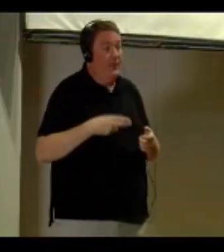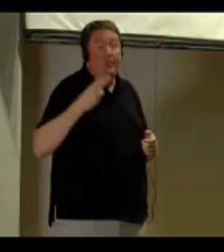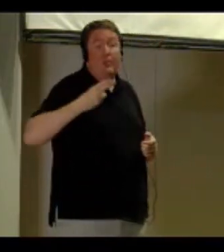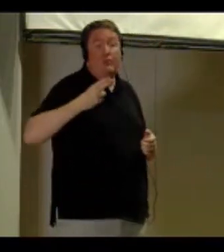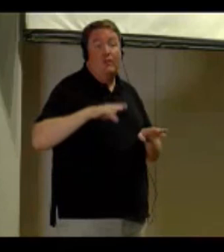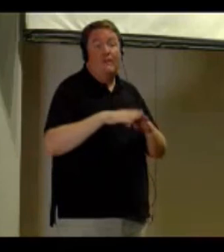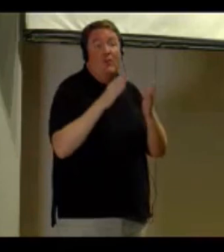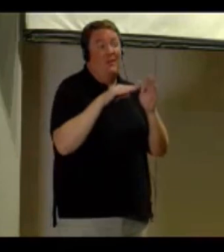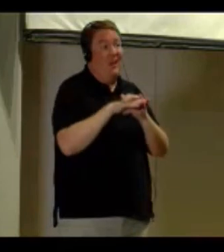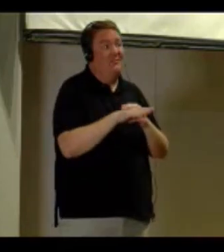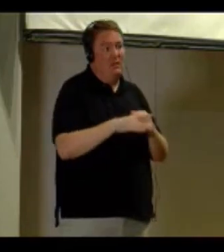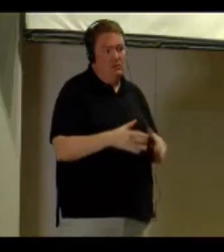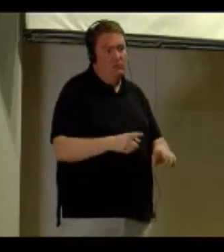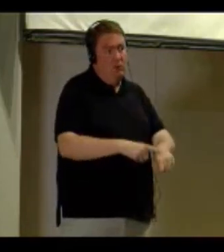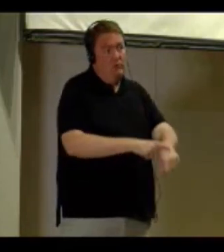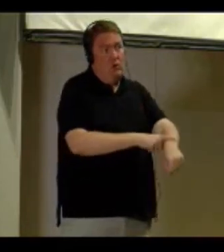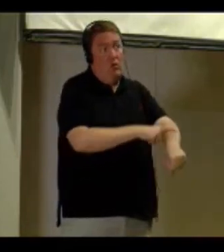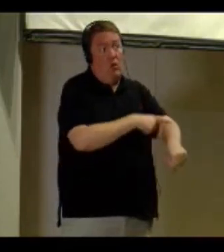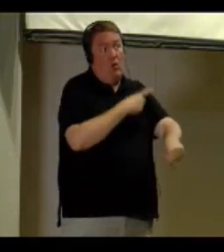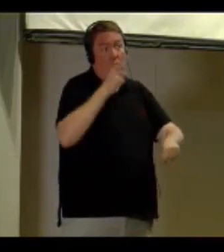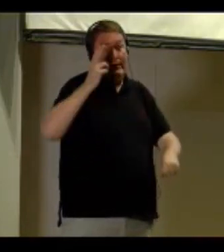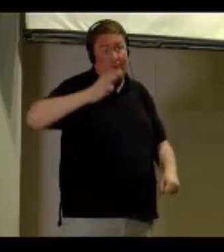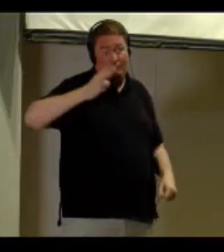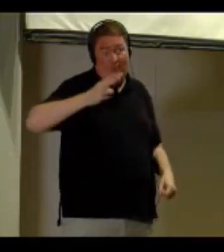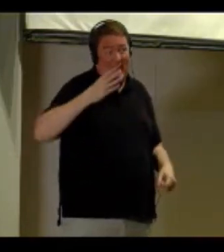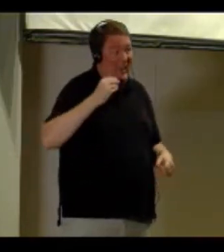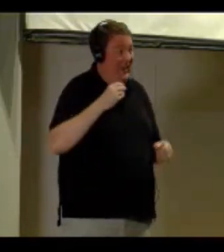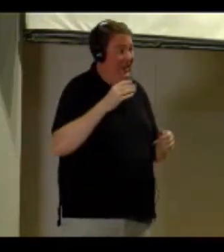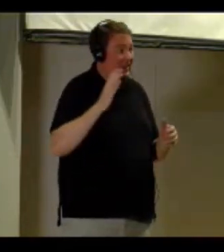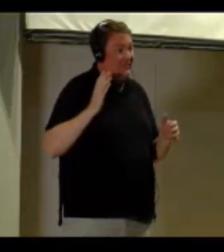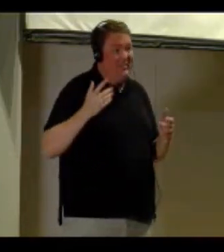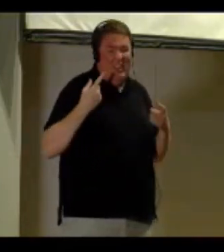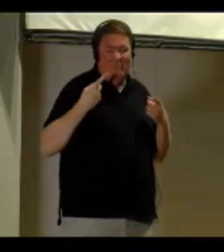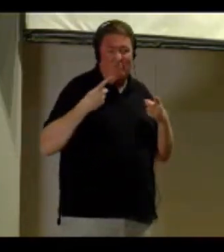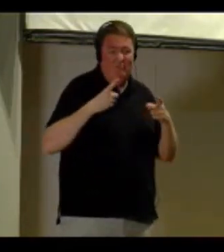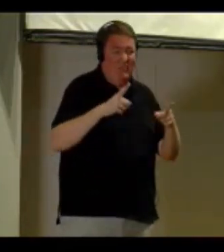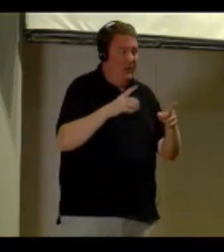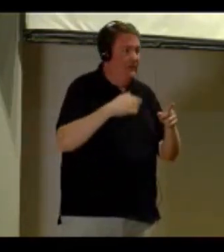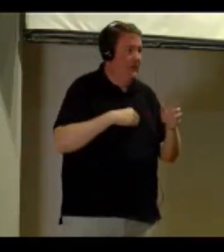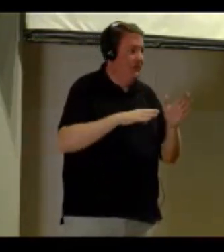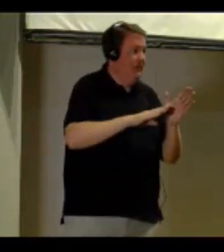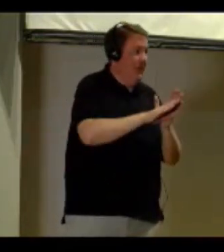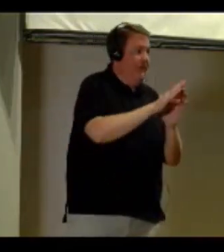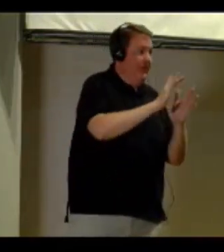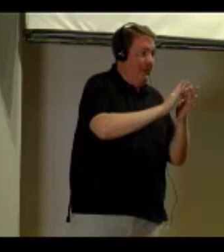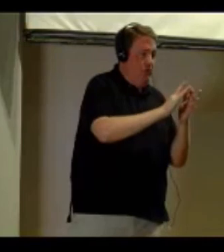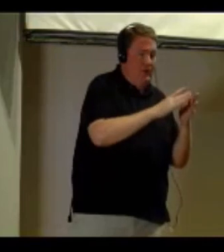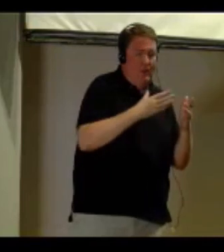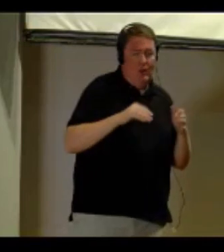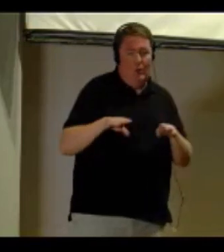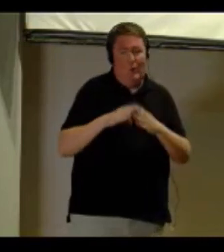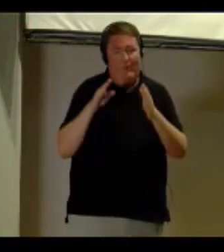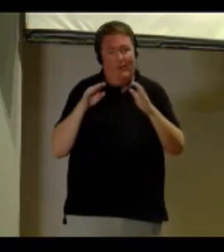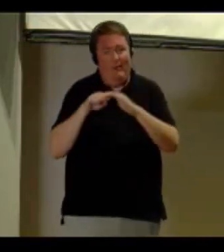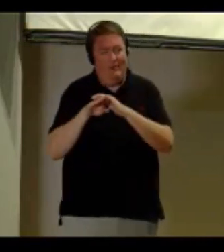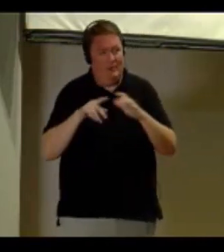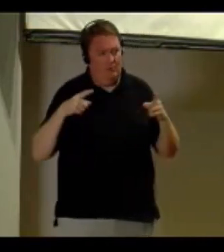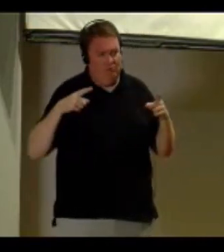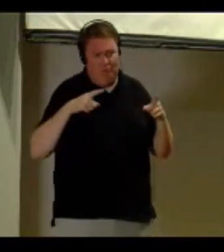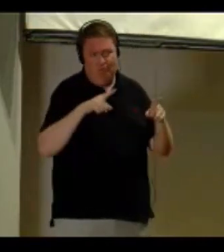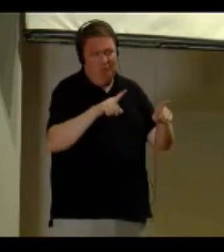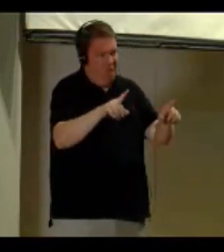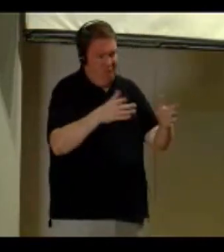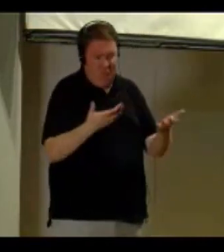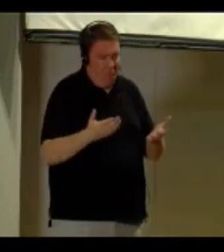access is quite long, and in some ways is contiguous with that of the development of the internet itself. One of the